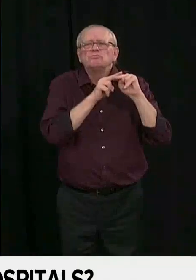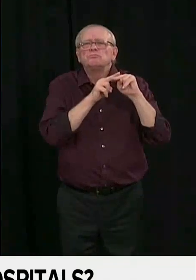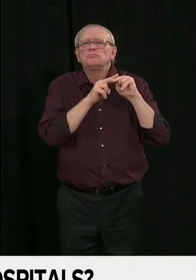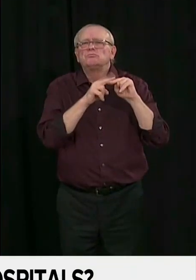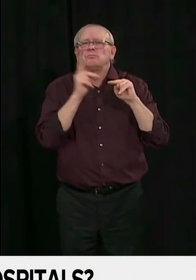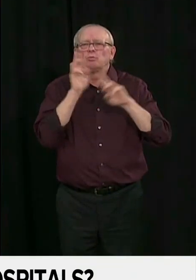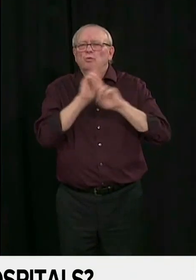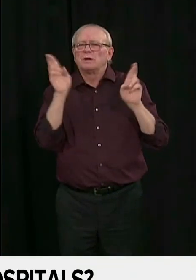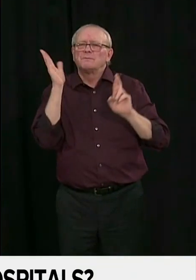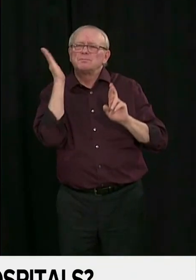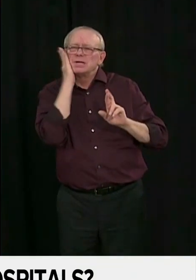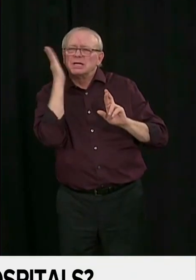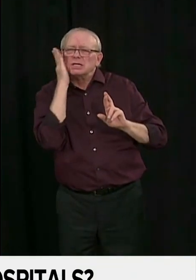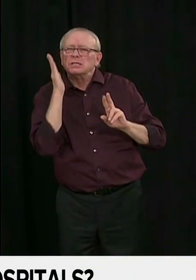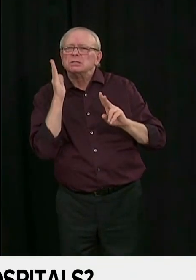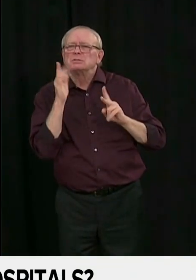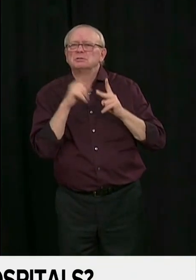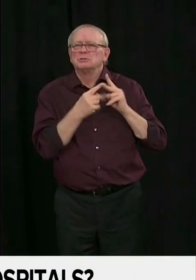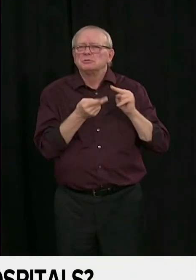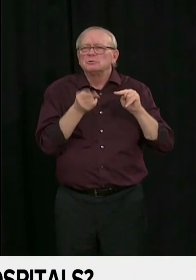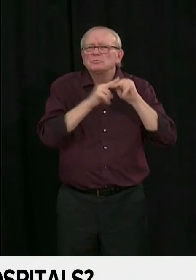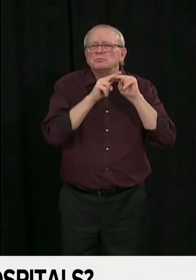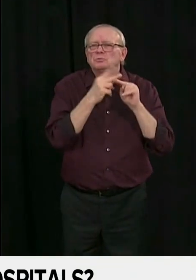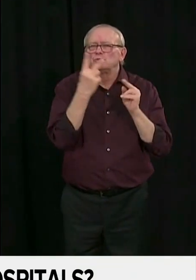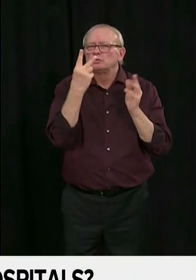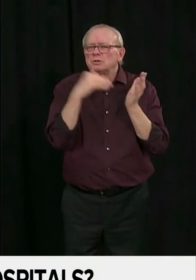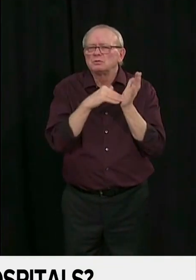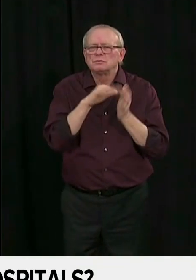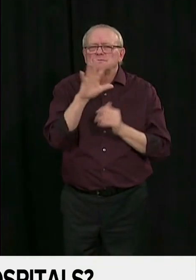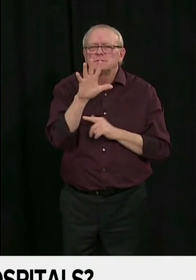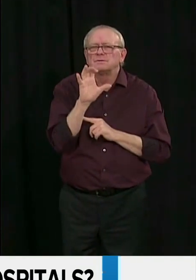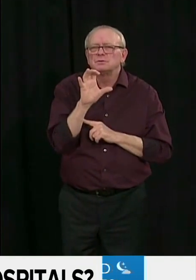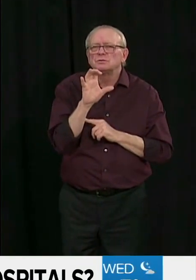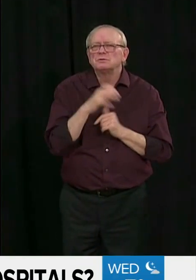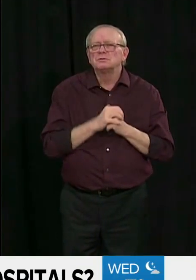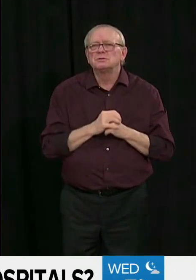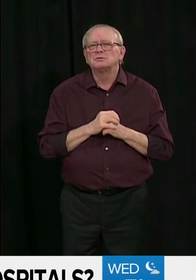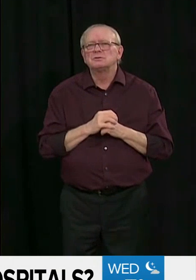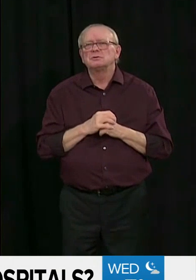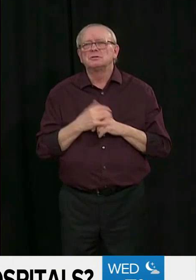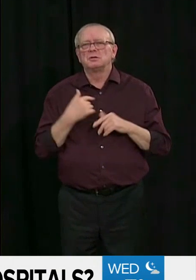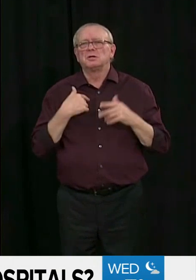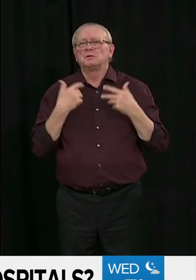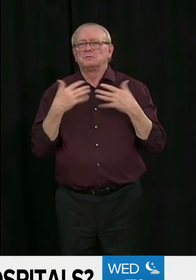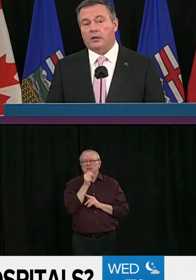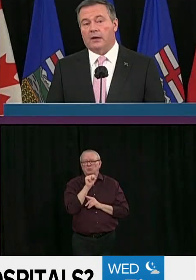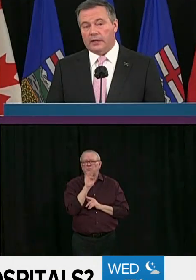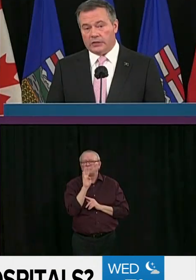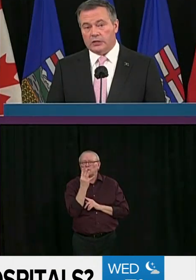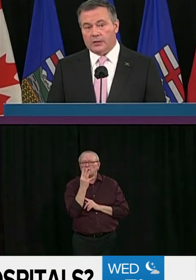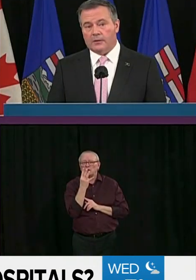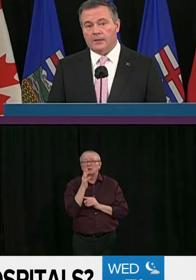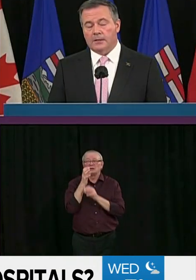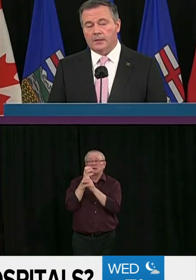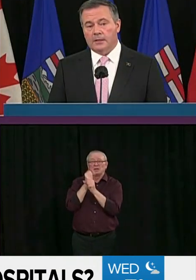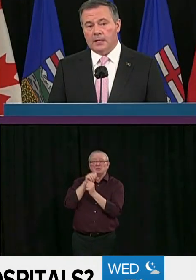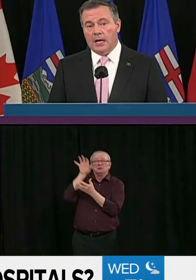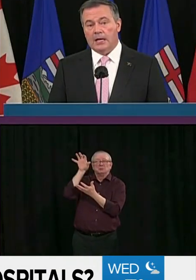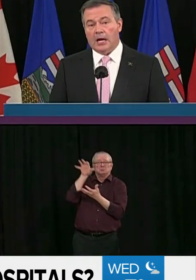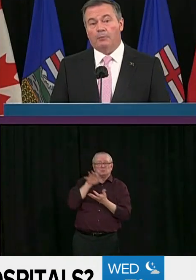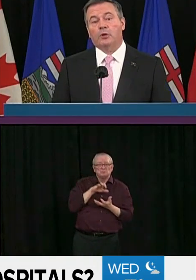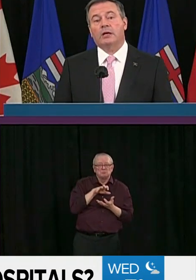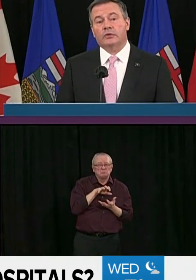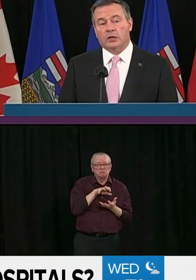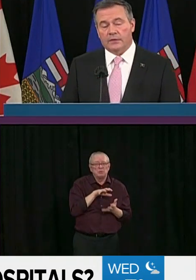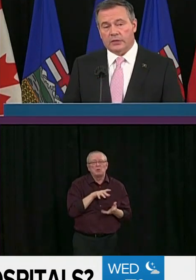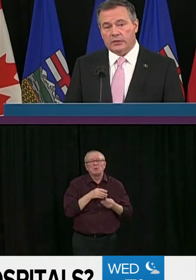Red Cross to be able to ask about a tent. It was supposed to be a day the province would talk about hope and unveil its vaccine rollout